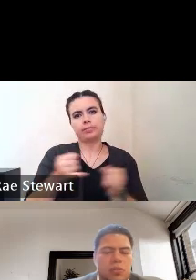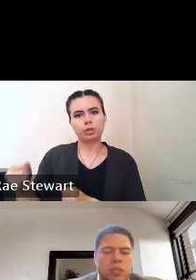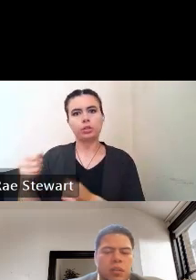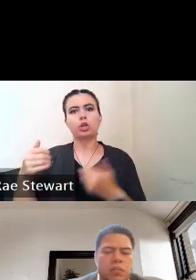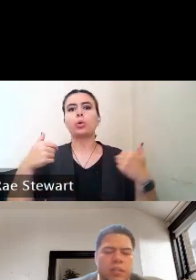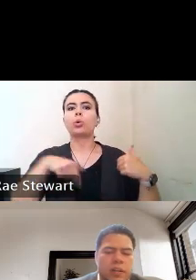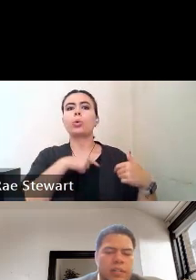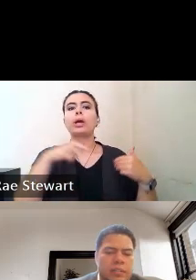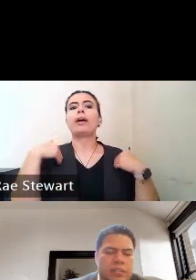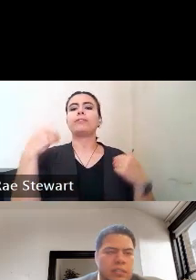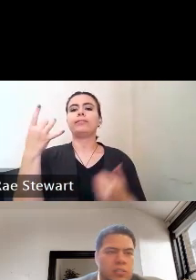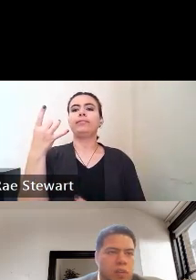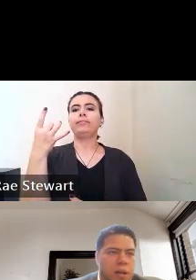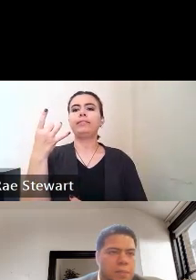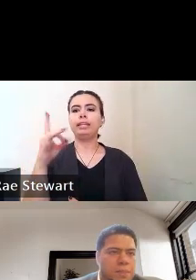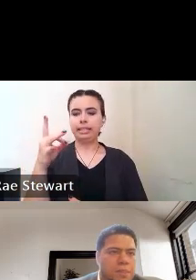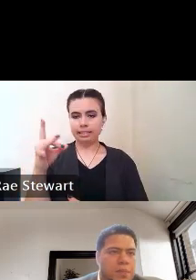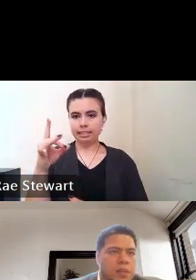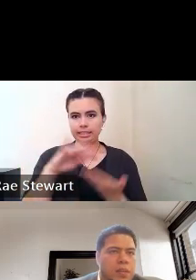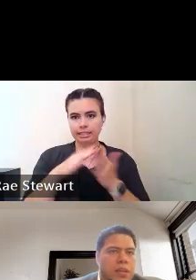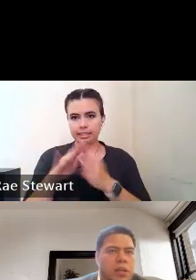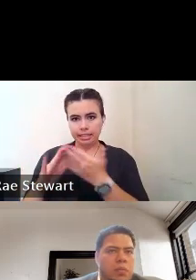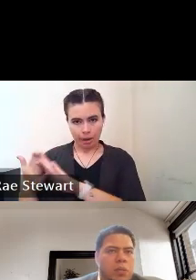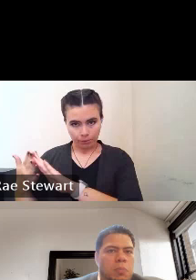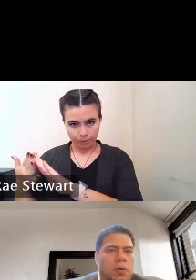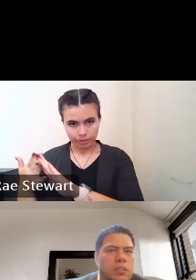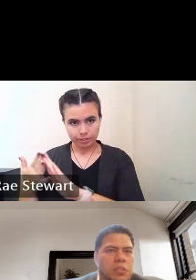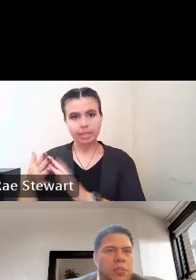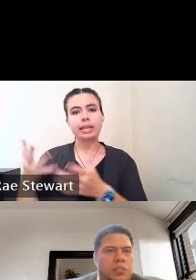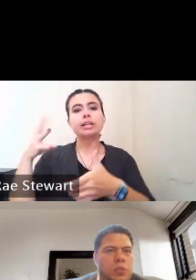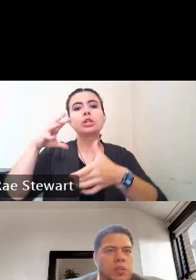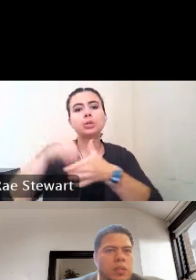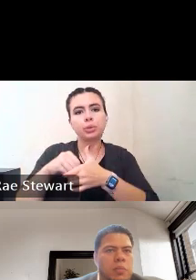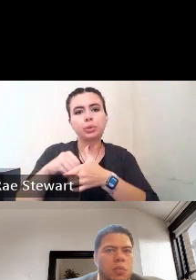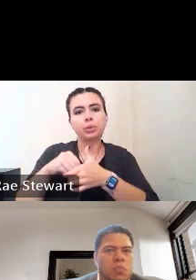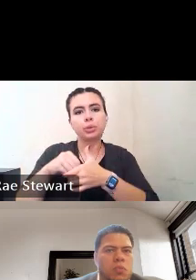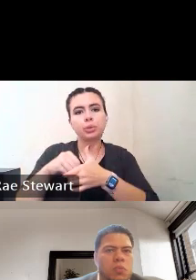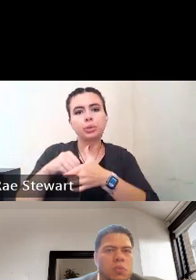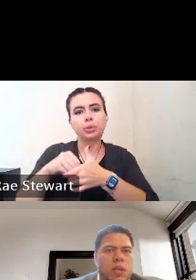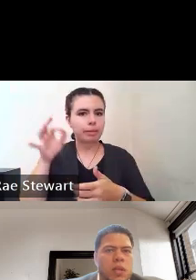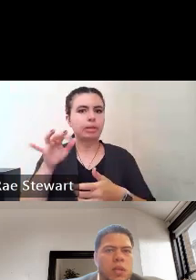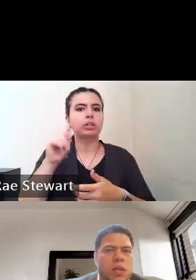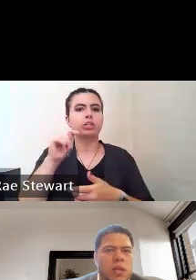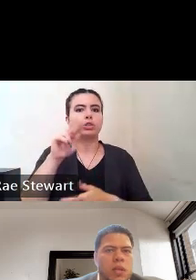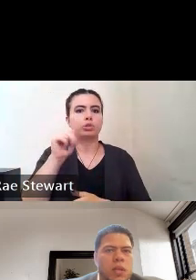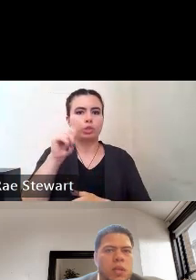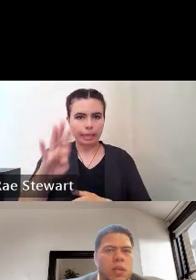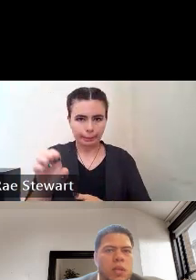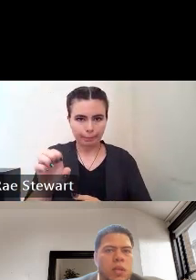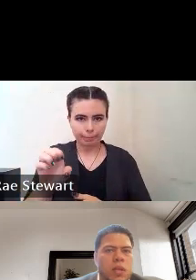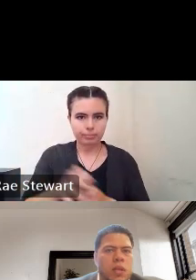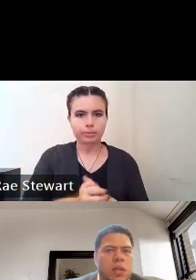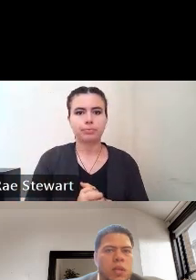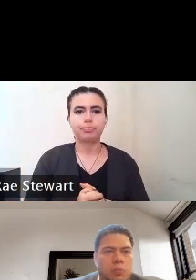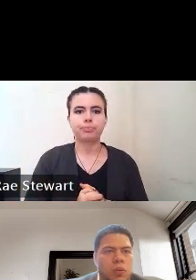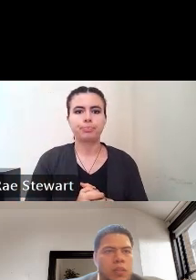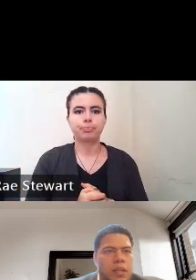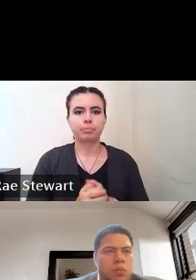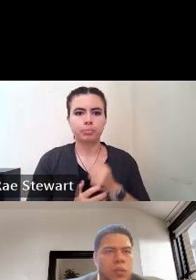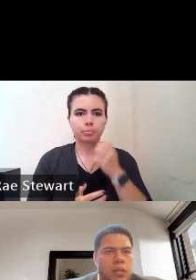an inclusion of the Narragansett Indian tribe. And I want to pause here because when we think about rural Rhode Island,